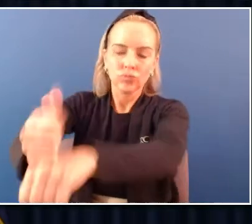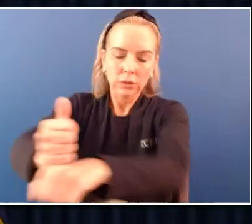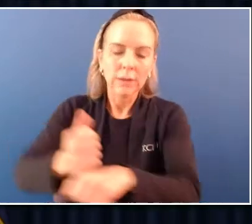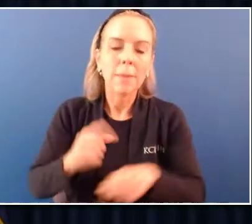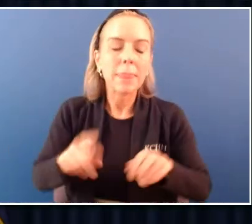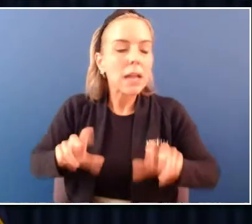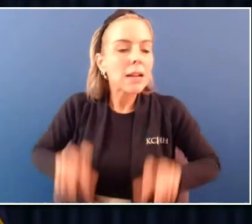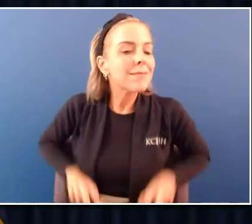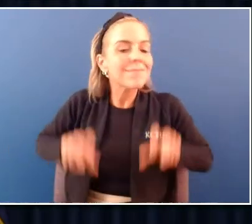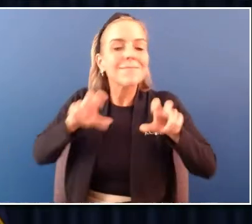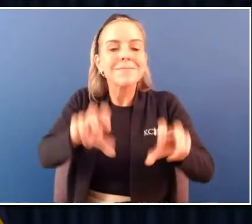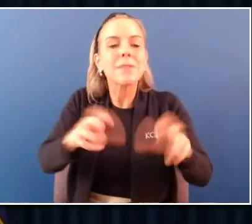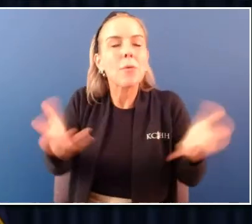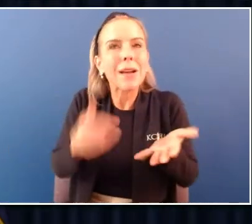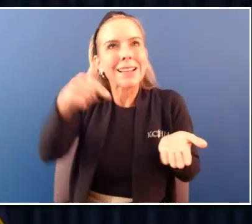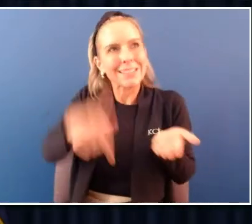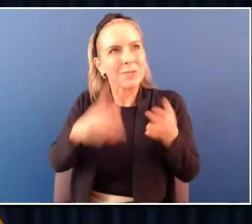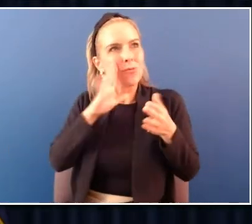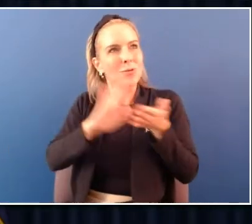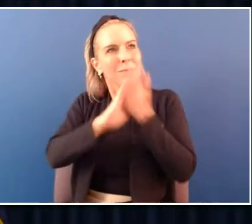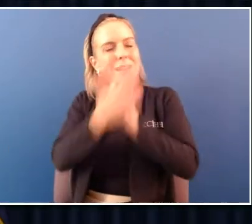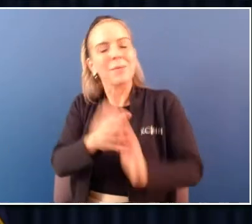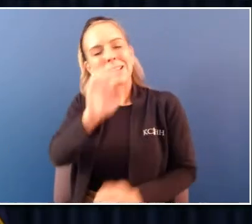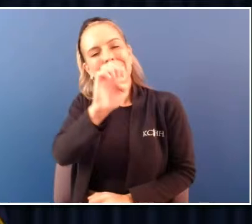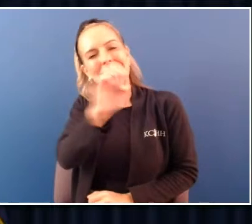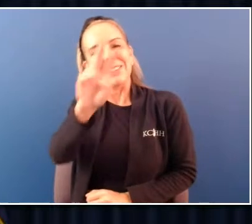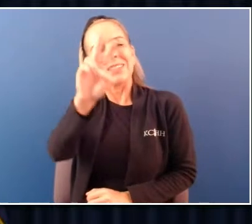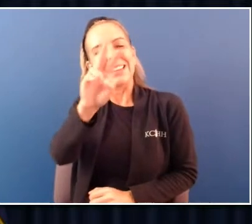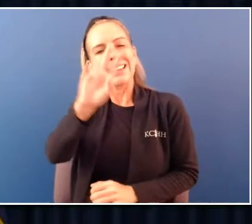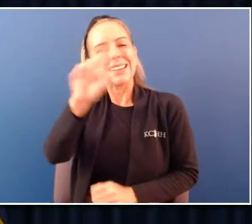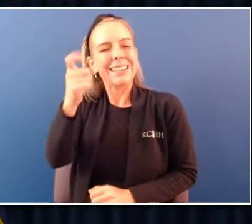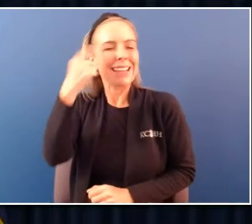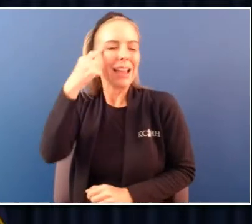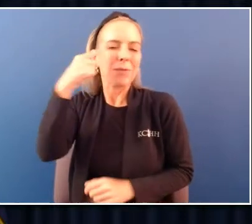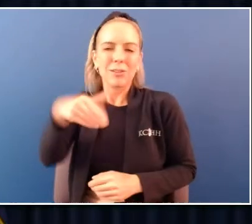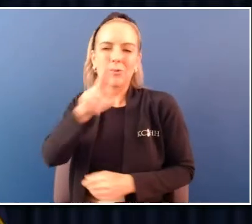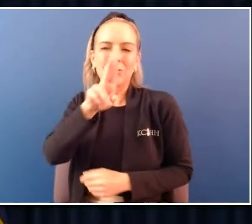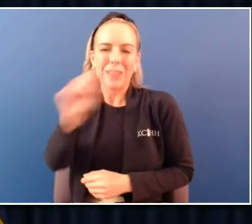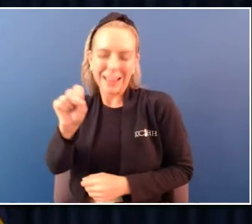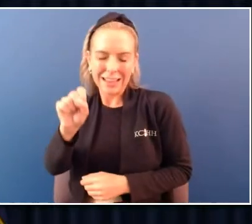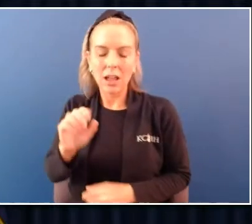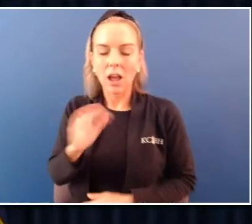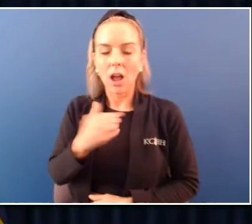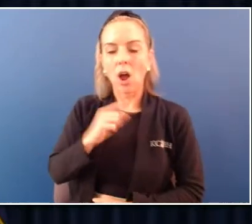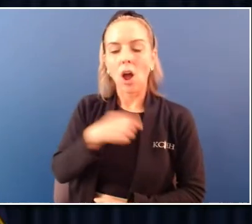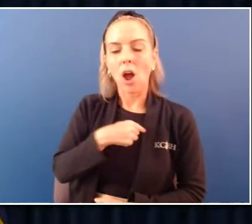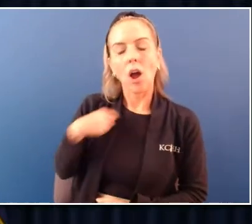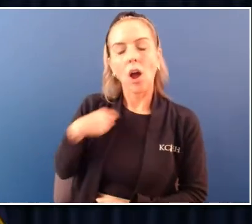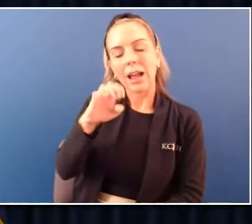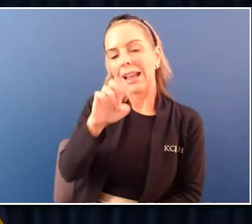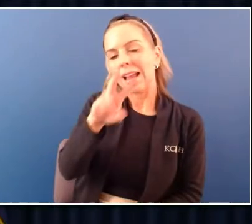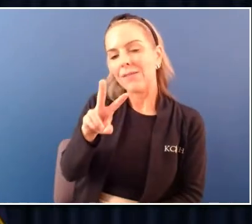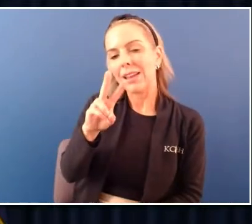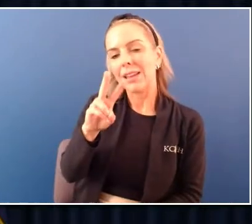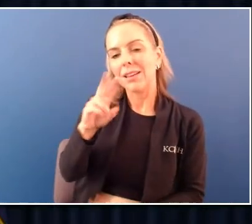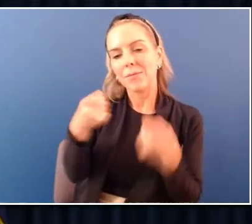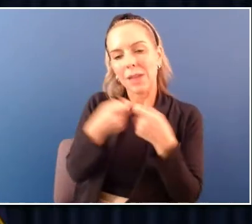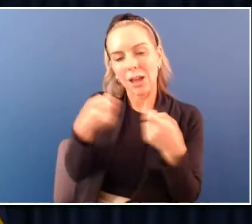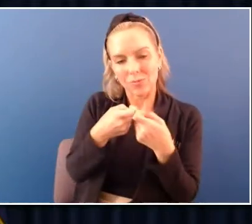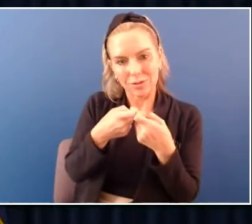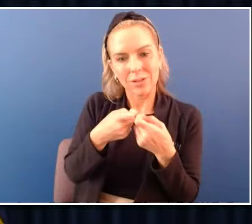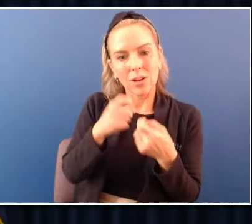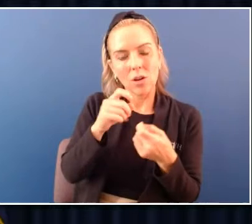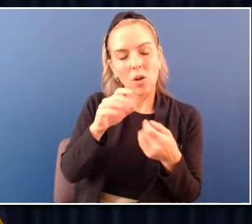the EV capital of the United States. In fact, our EV battery-related economic development projects now total a